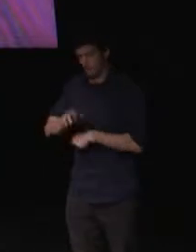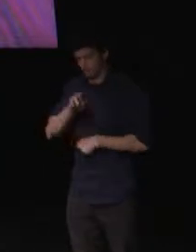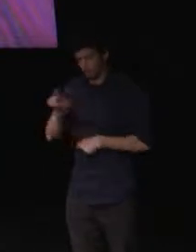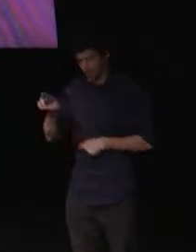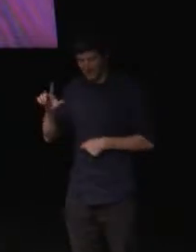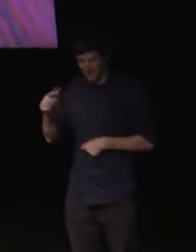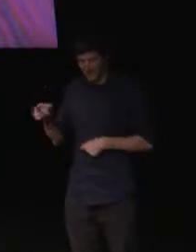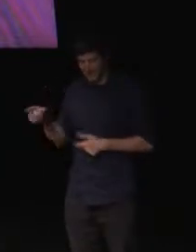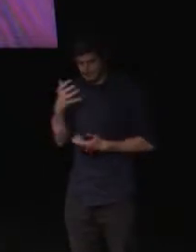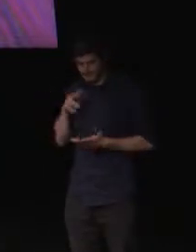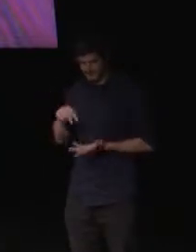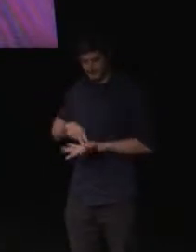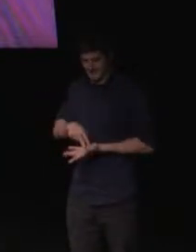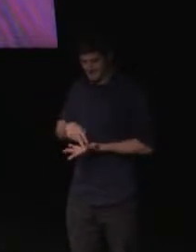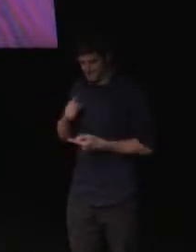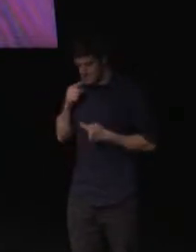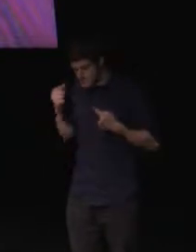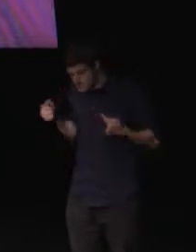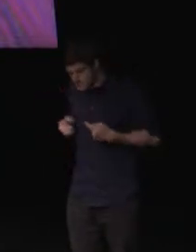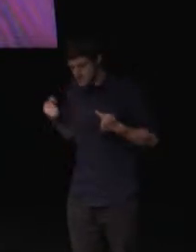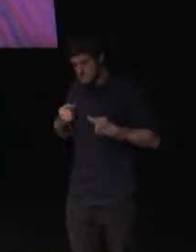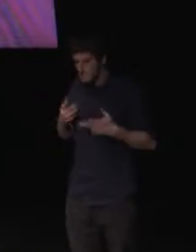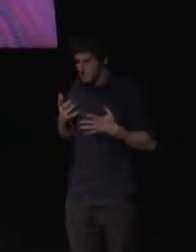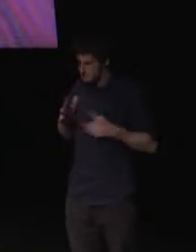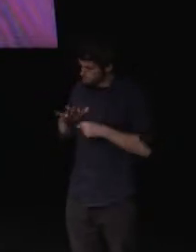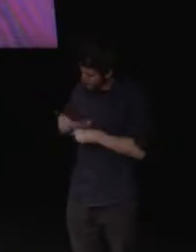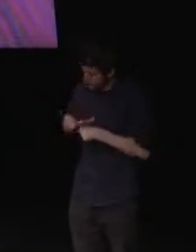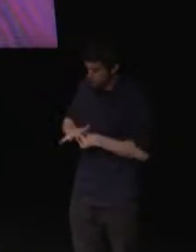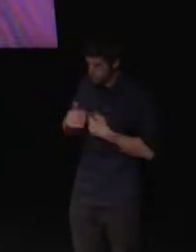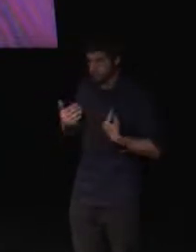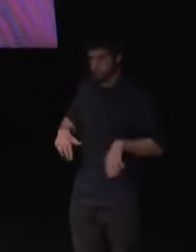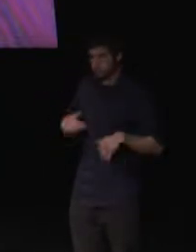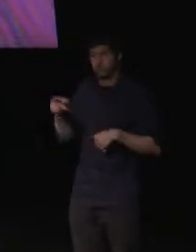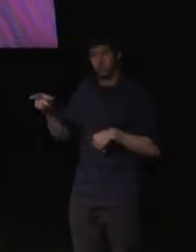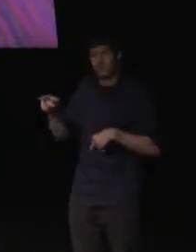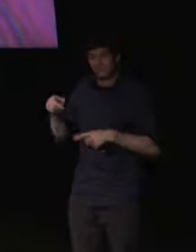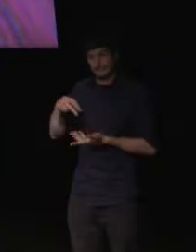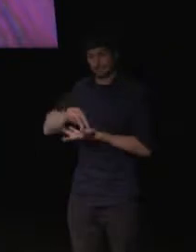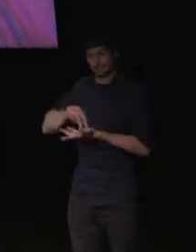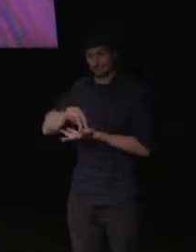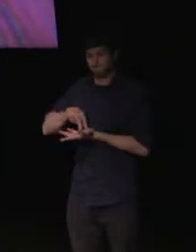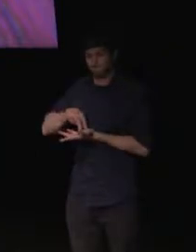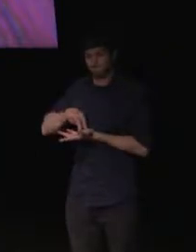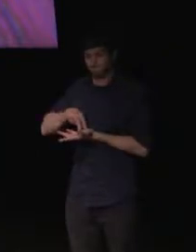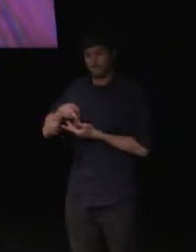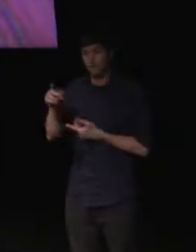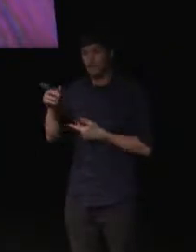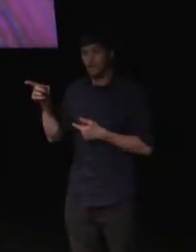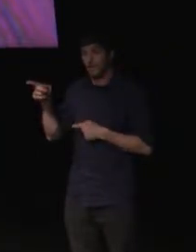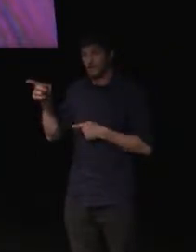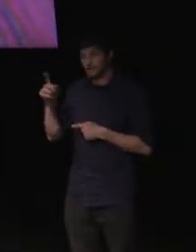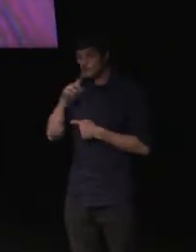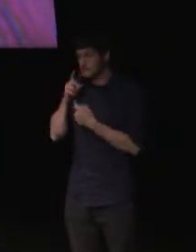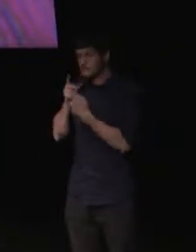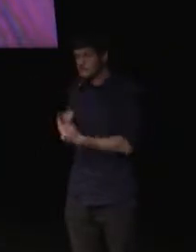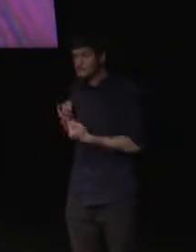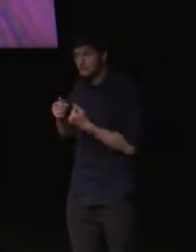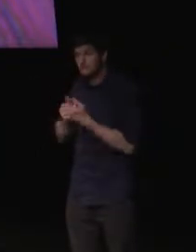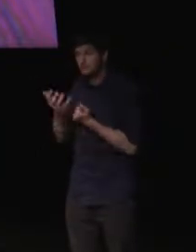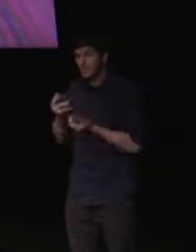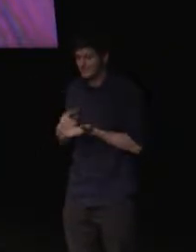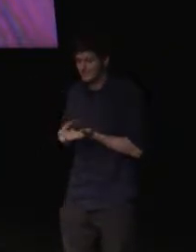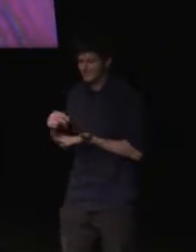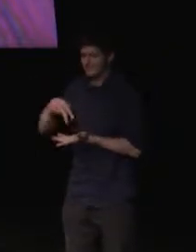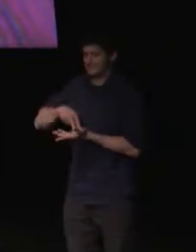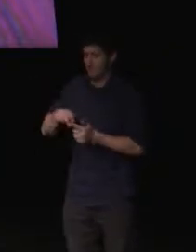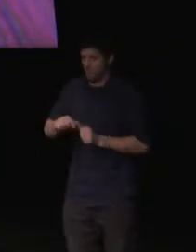pain just standing, and when he couldn't stand, the tasks he had trouble with were standing up to pull his pants over his legs, kind of